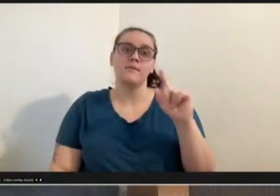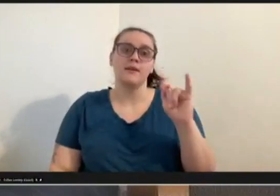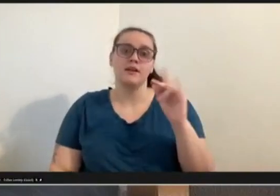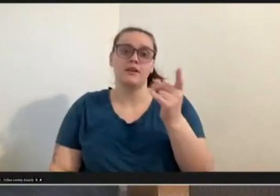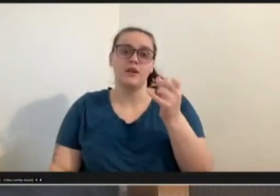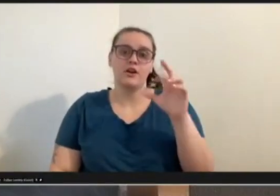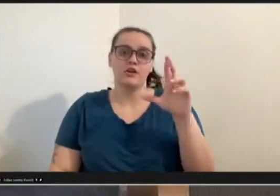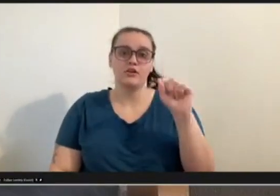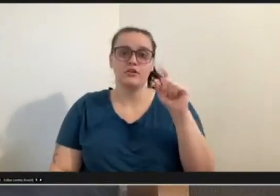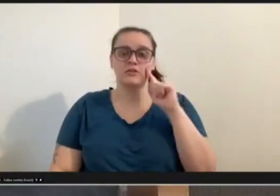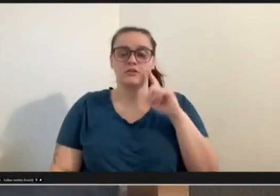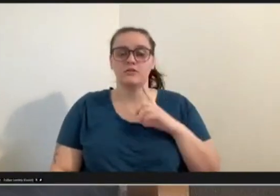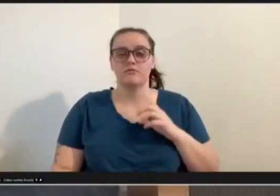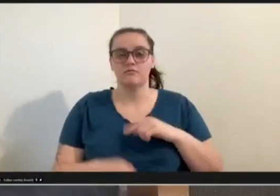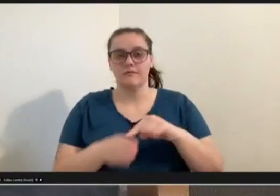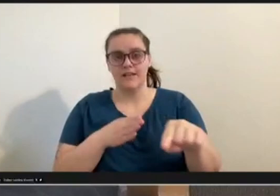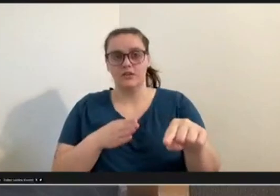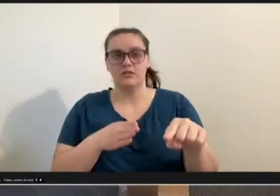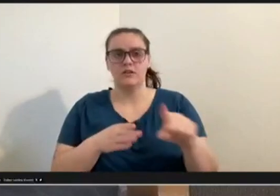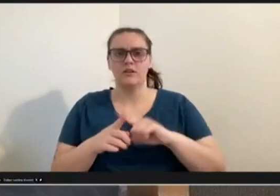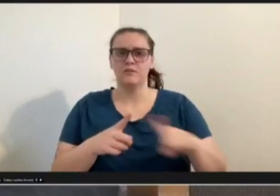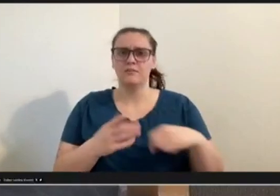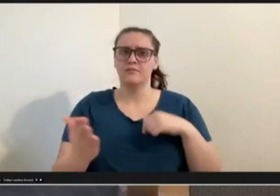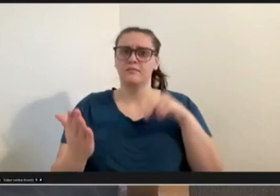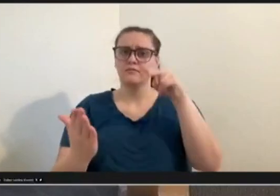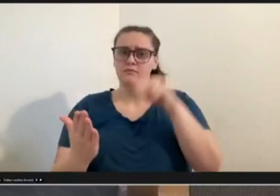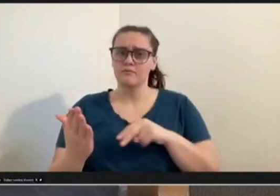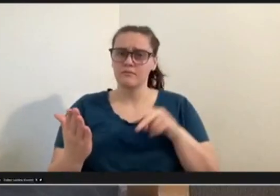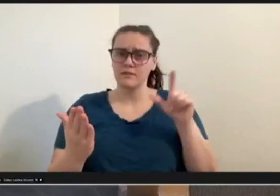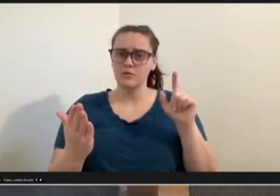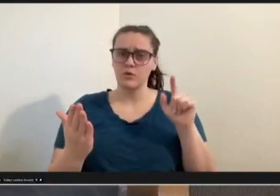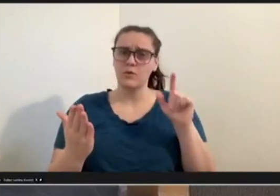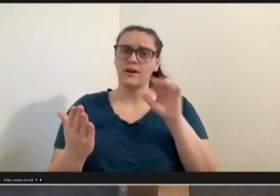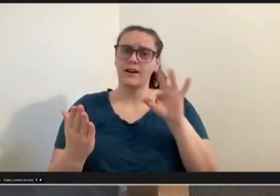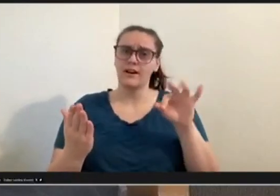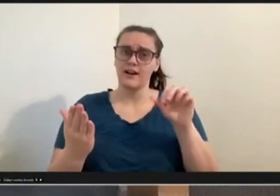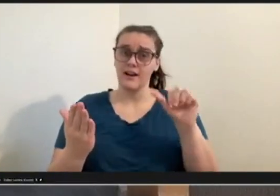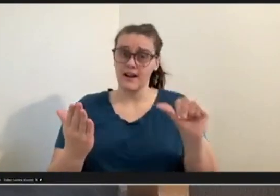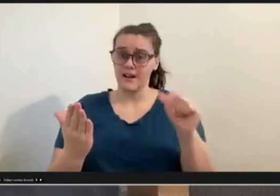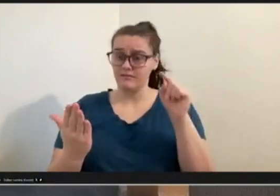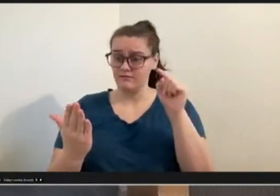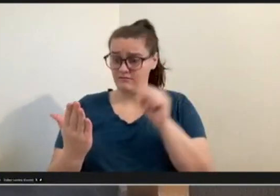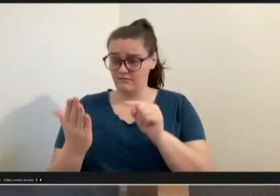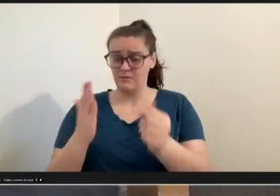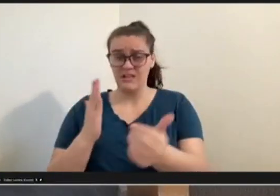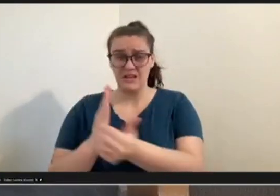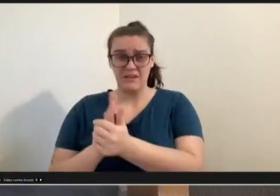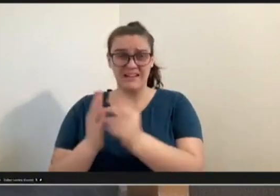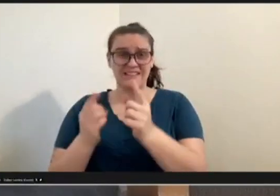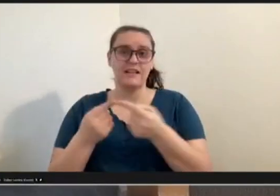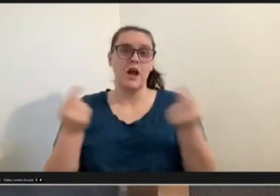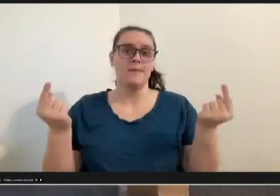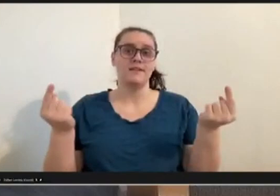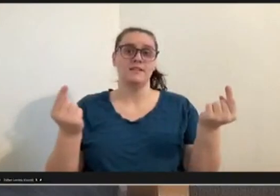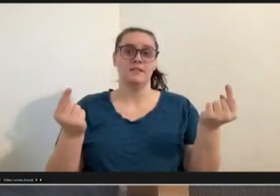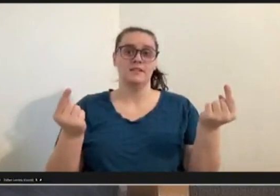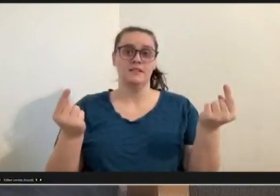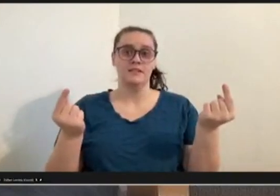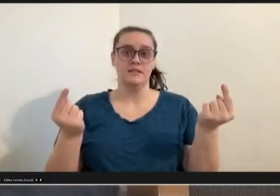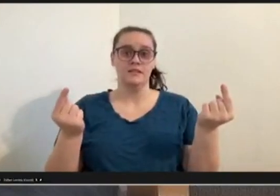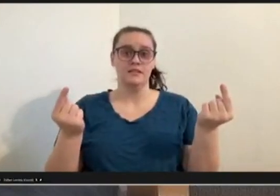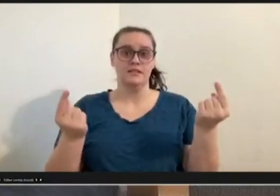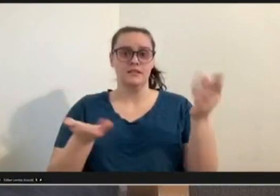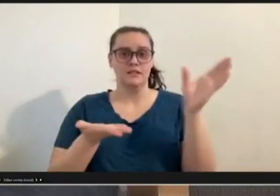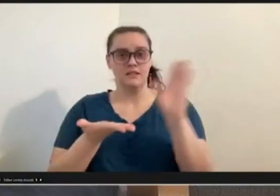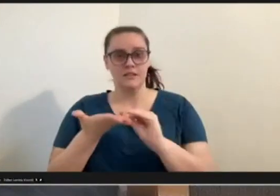of House Bill 2199A presented to this committee is the opposite of that. It slashes the incentives